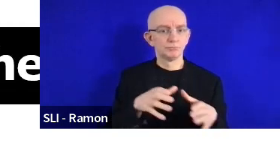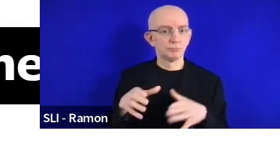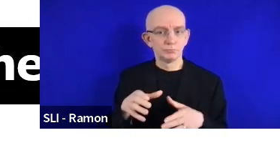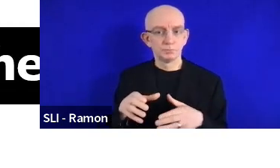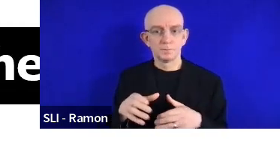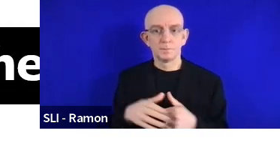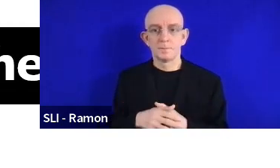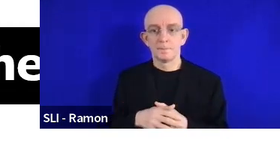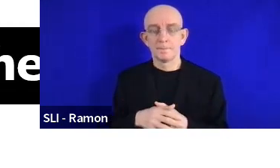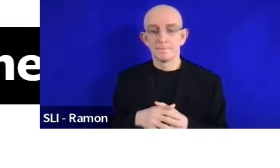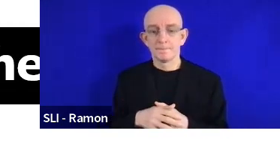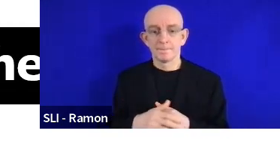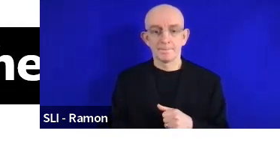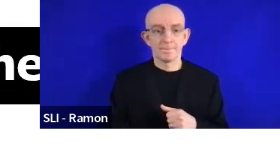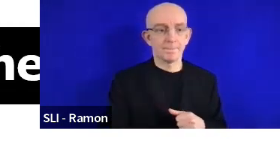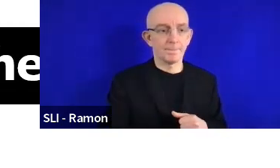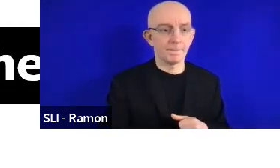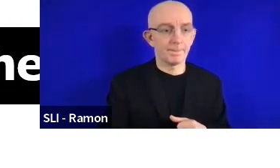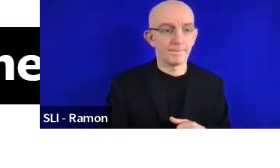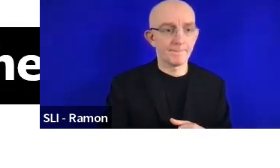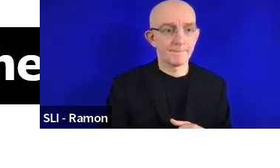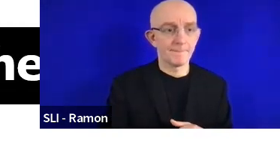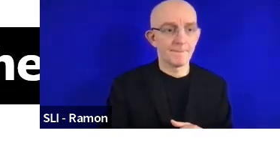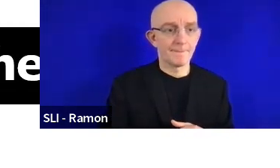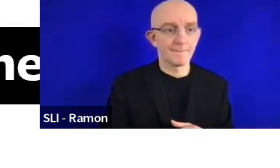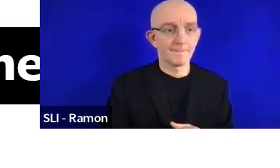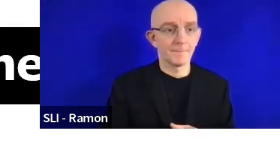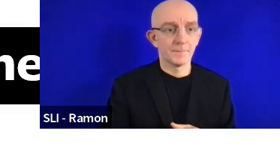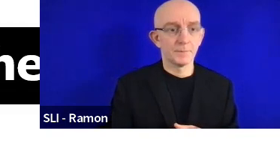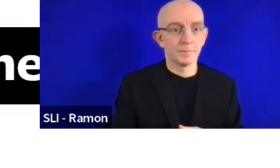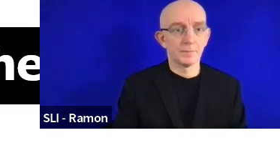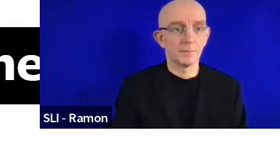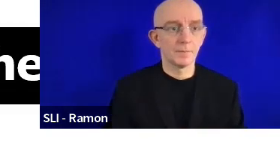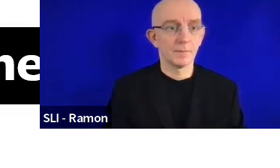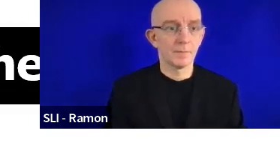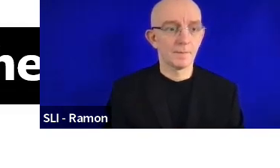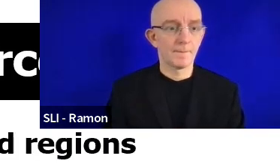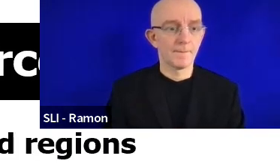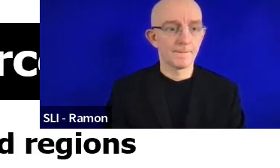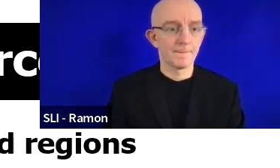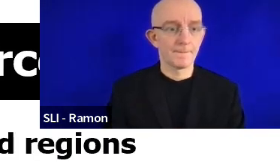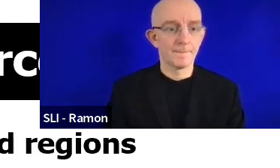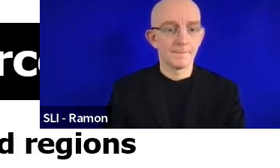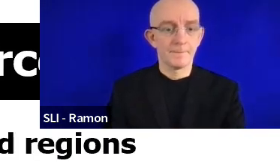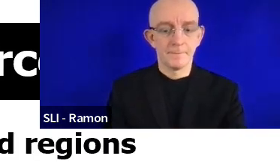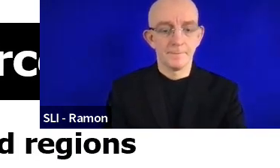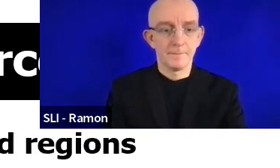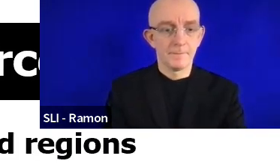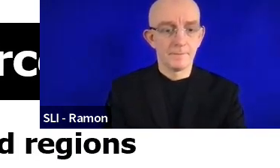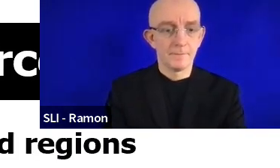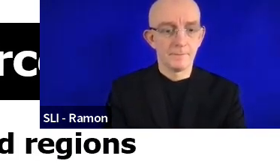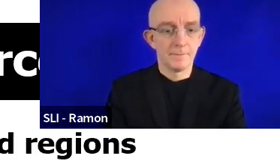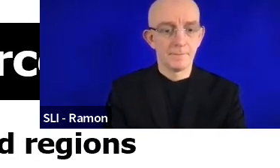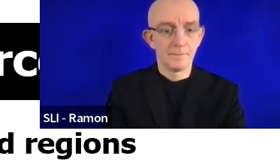large population of near old people. And on the other hand, Vietnam is a